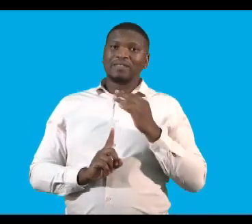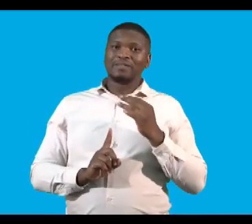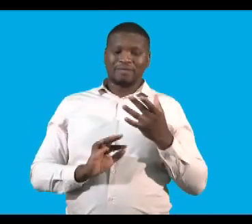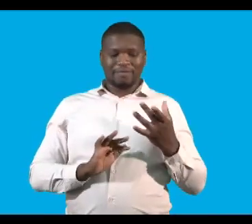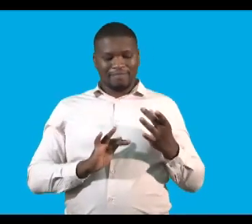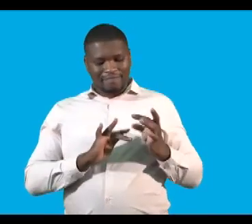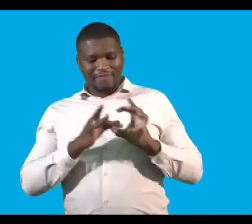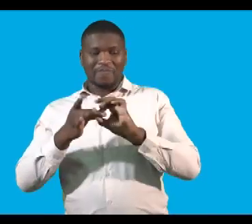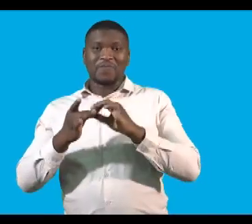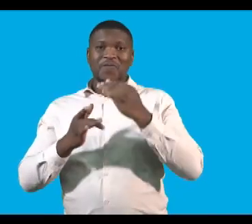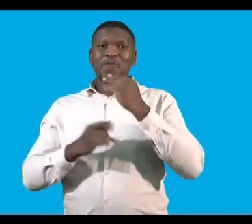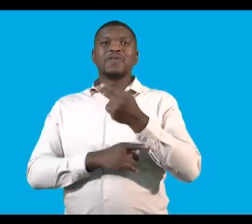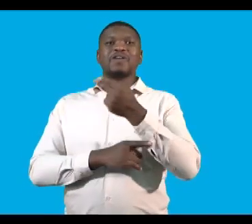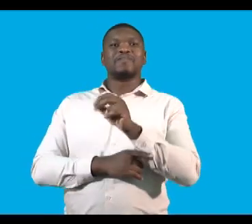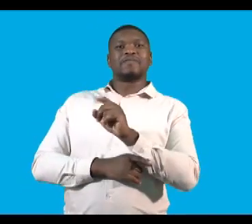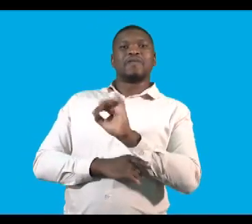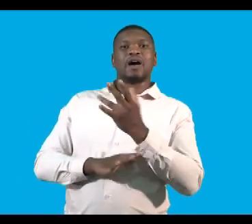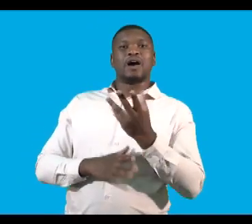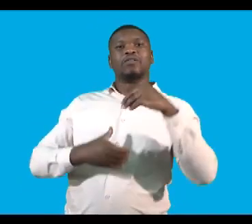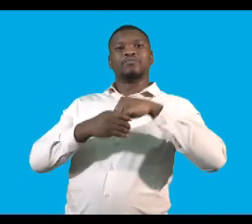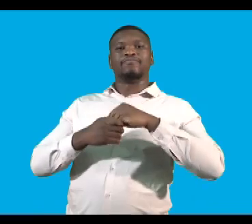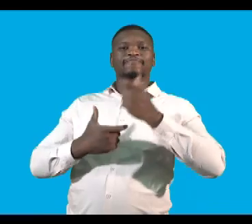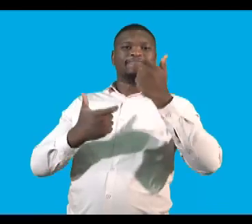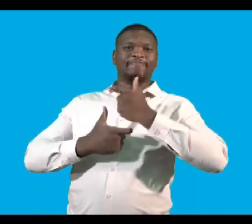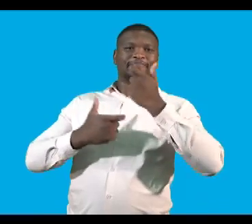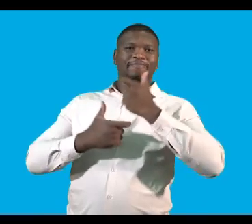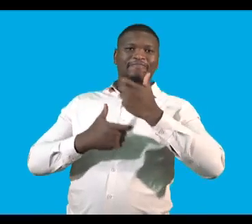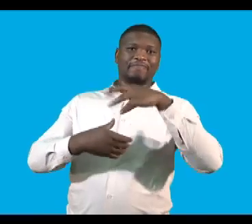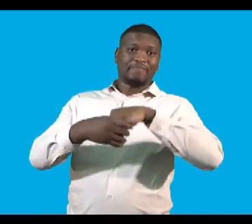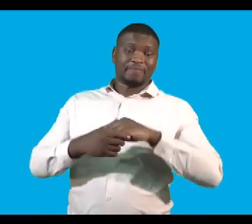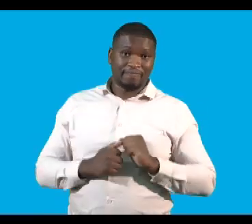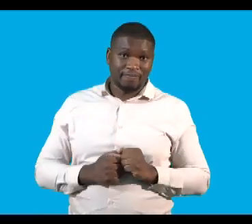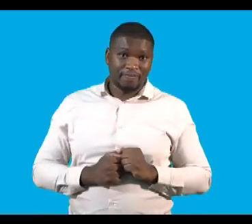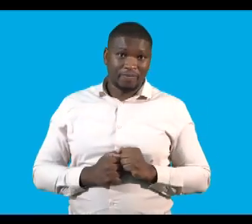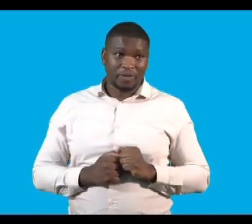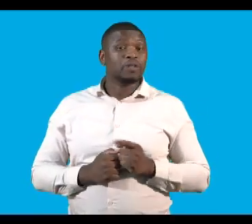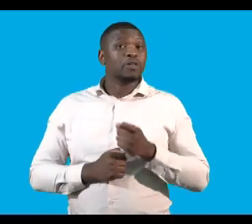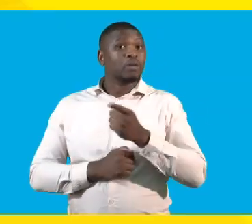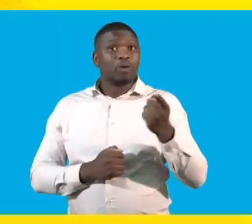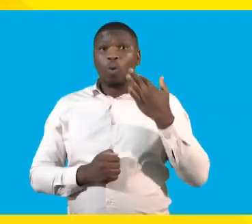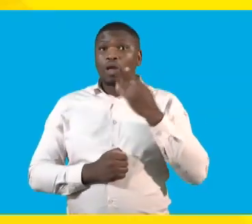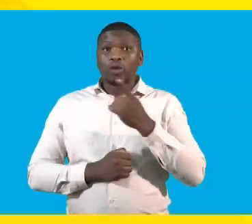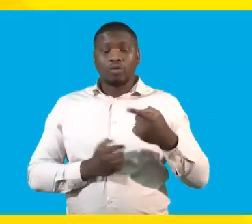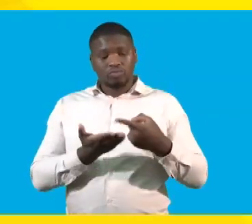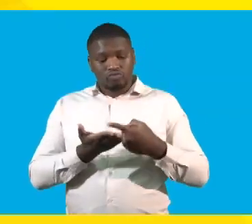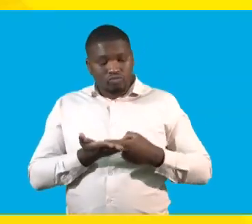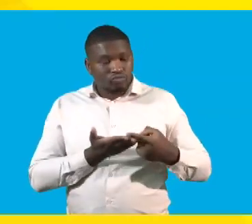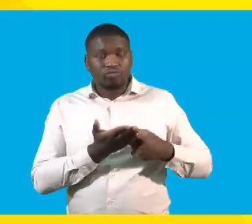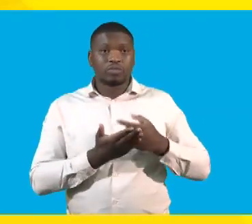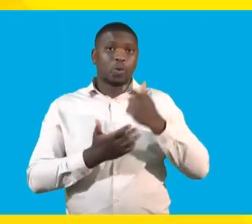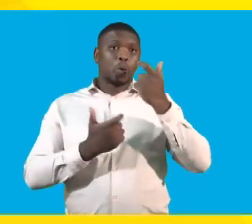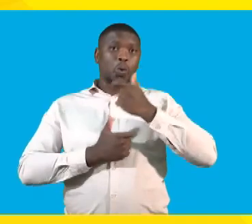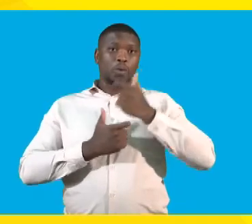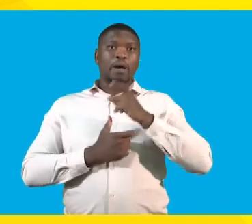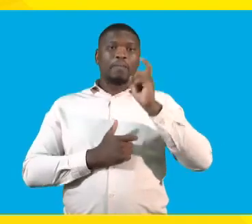by Hobbes, culminate in a humorous conclusion. Whenever you discuss humor, start by